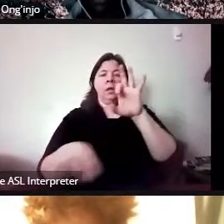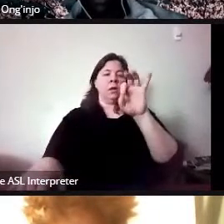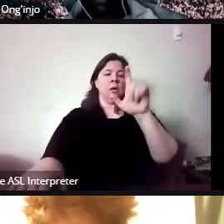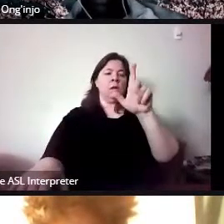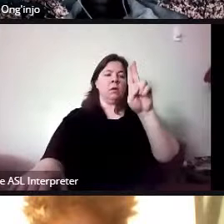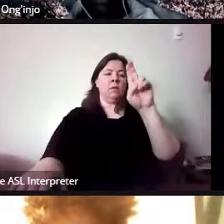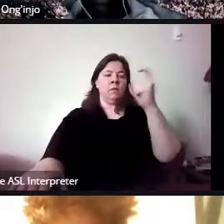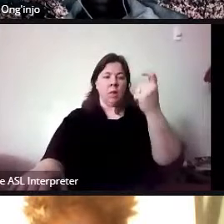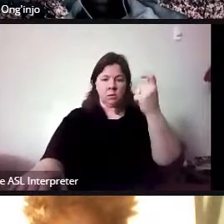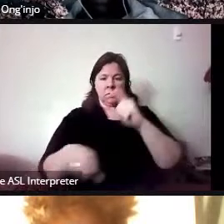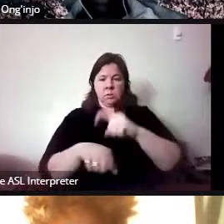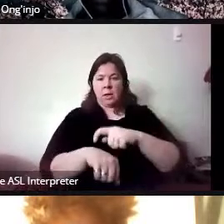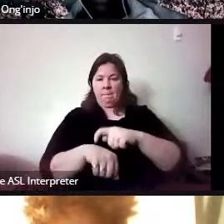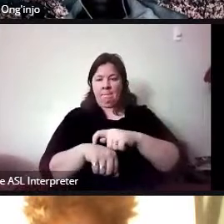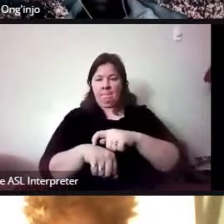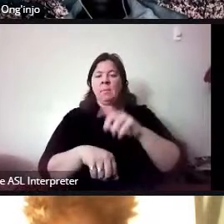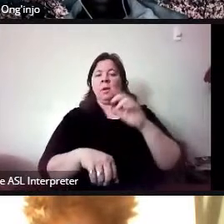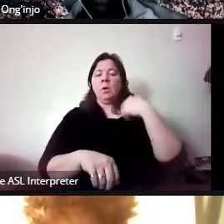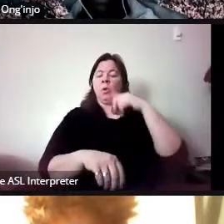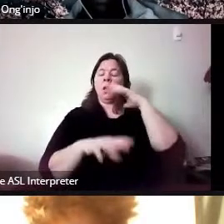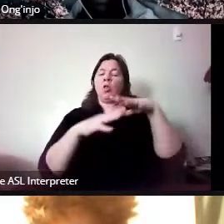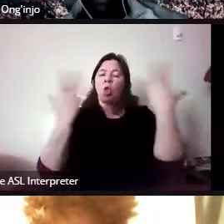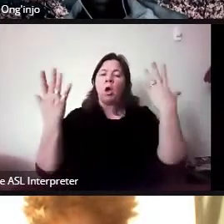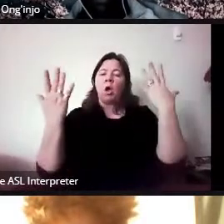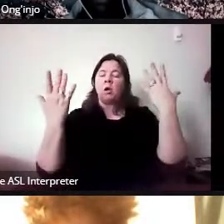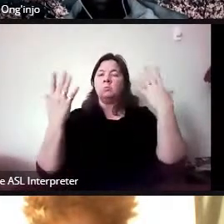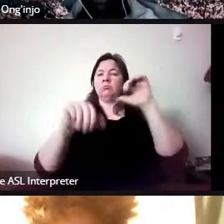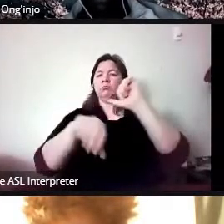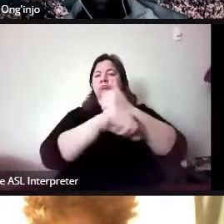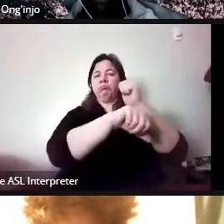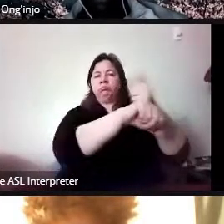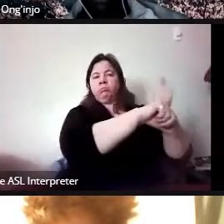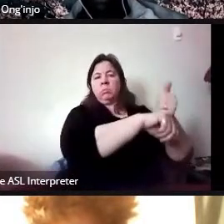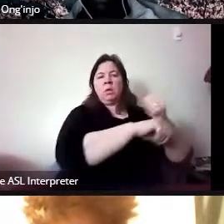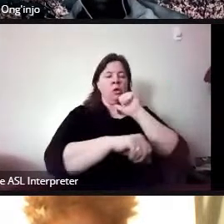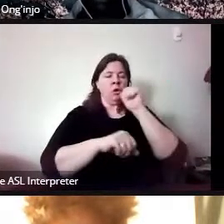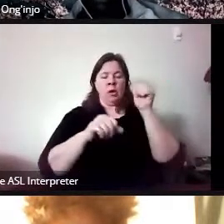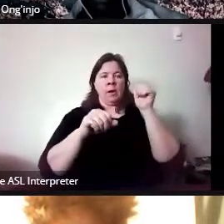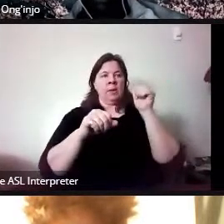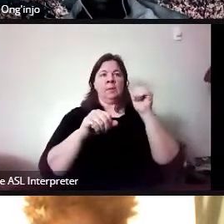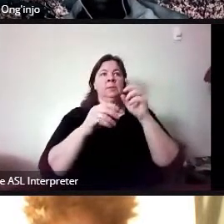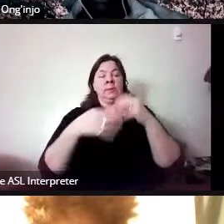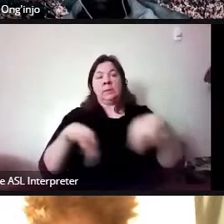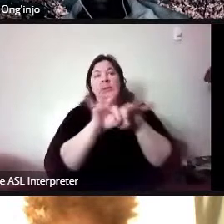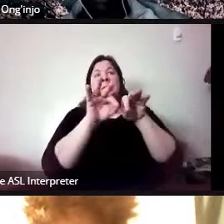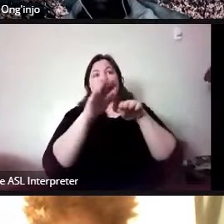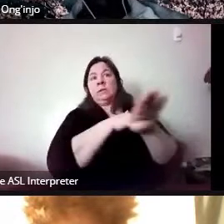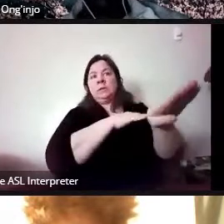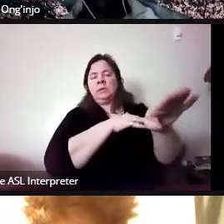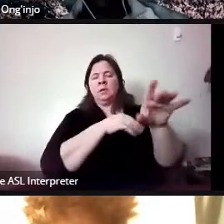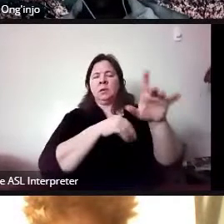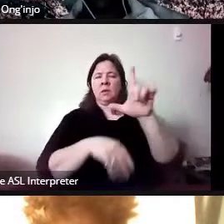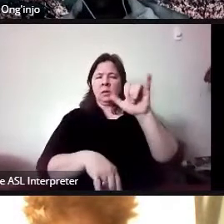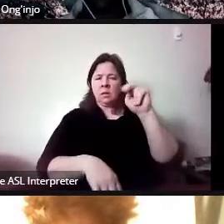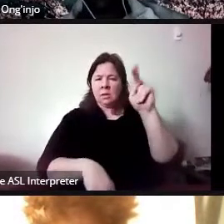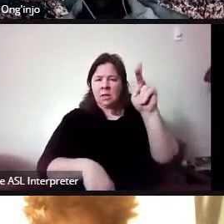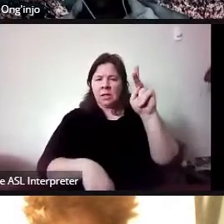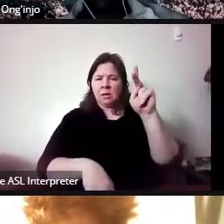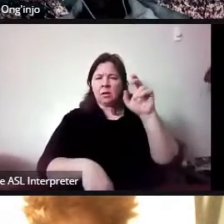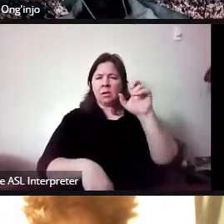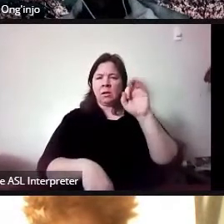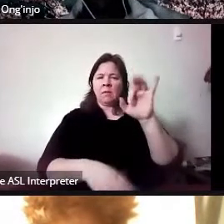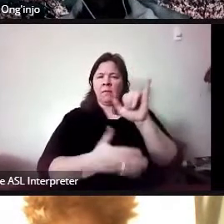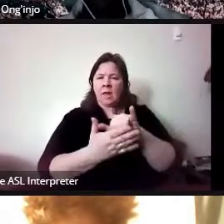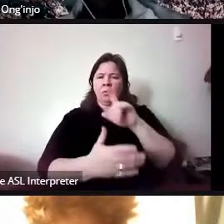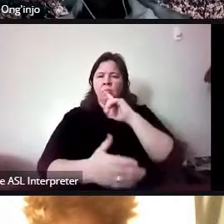period at this time. There's a lot that's coming out. If it's not an urgent matter where you're trying to get a link or something of that